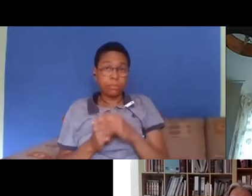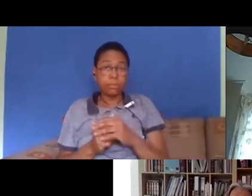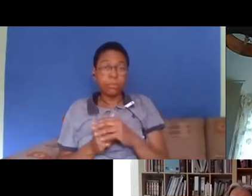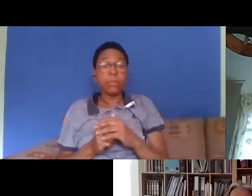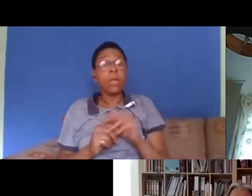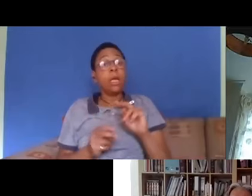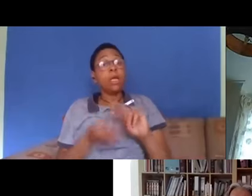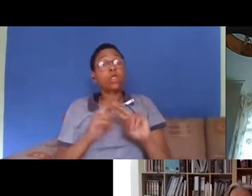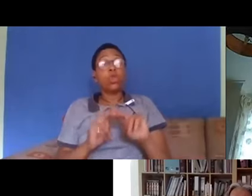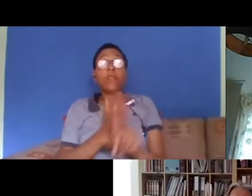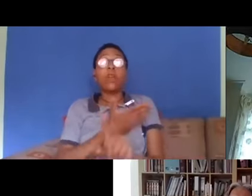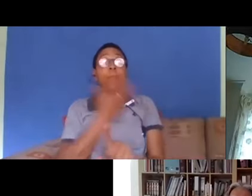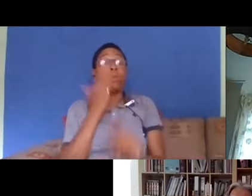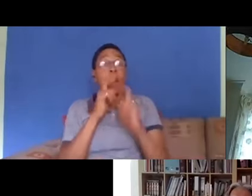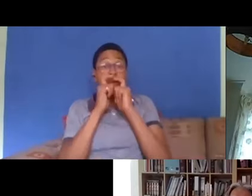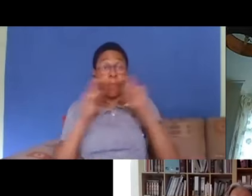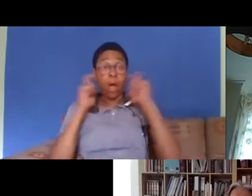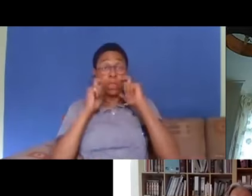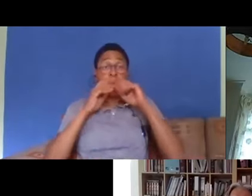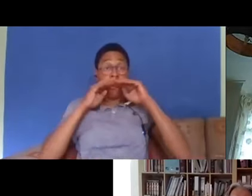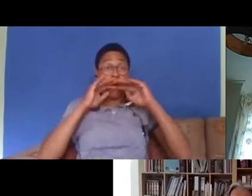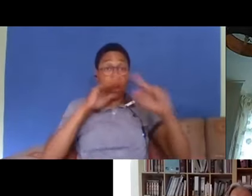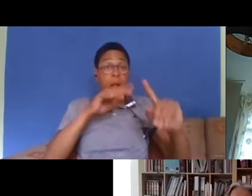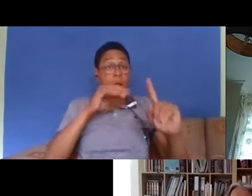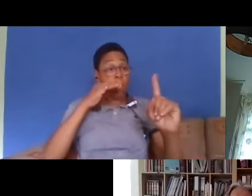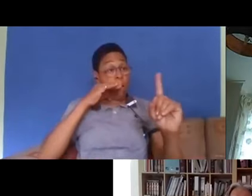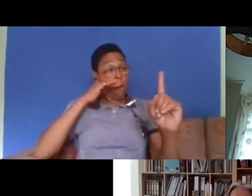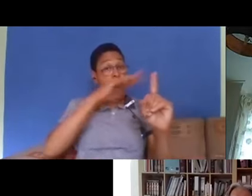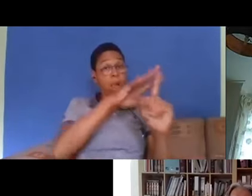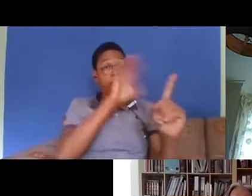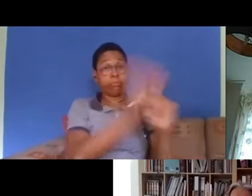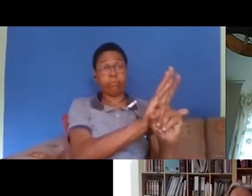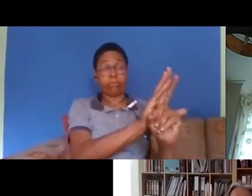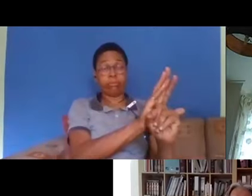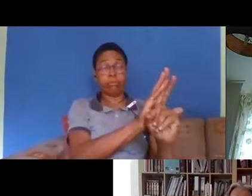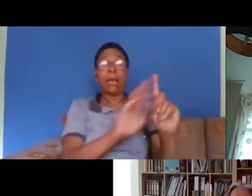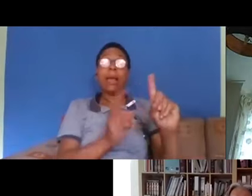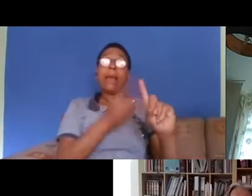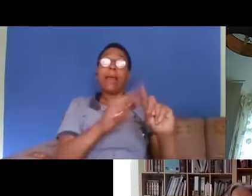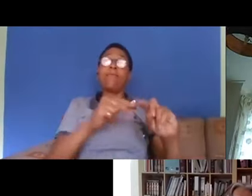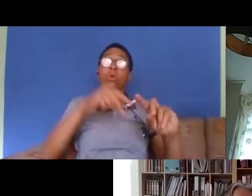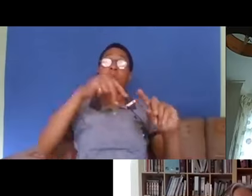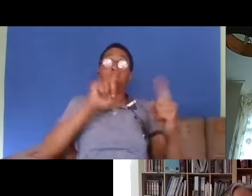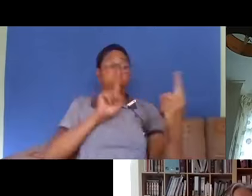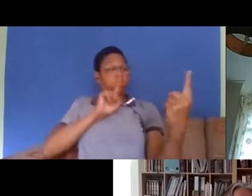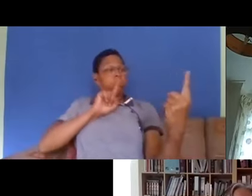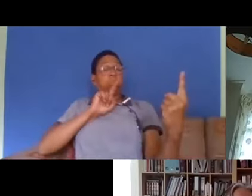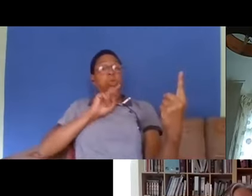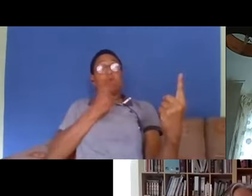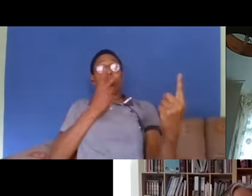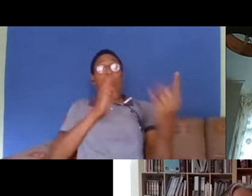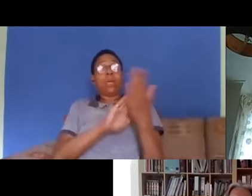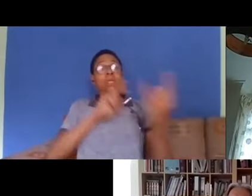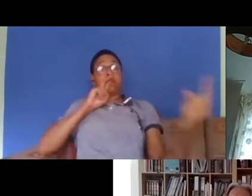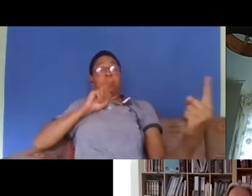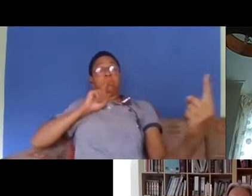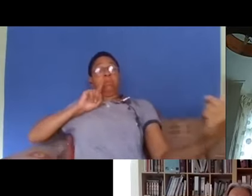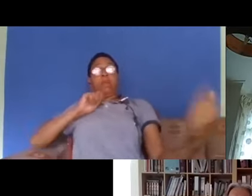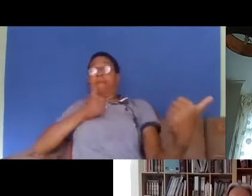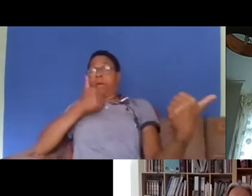breathing down the person below you. So if you're in a dance class standing up, it's not an issue, and yeah, it provides a bit of